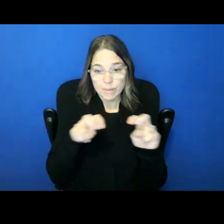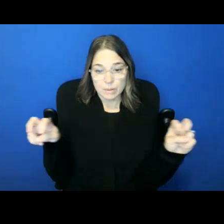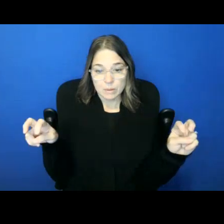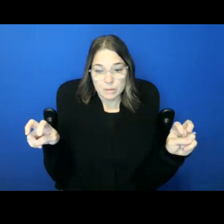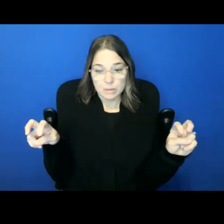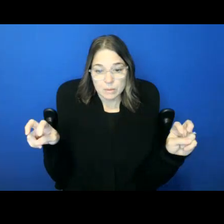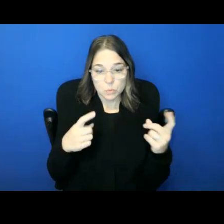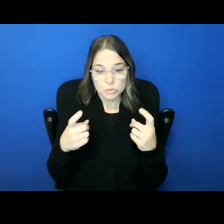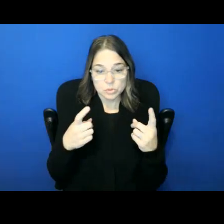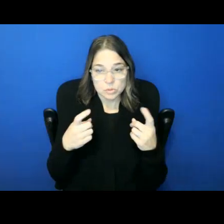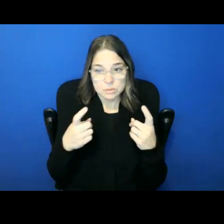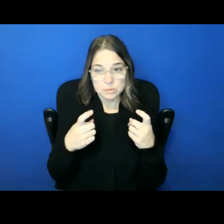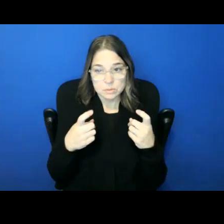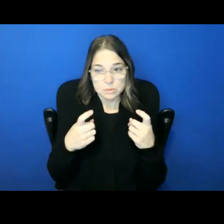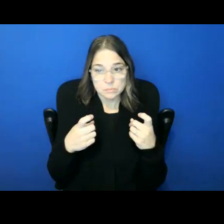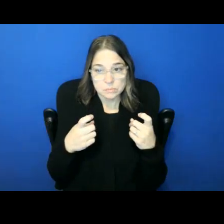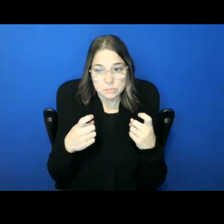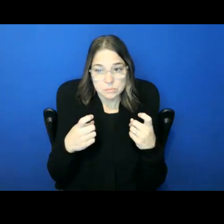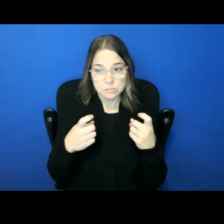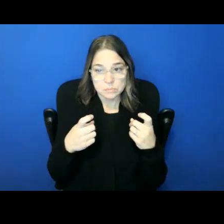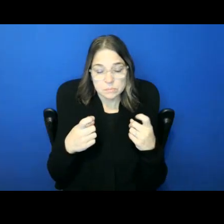panelists.